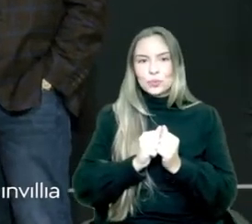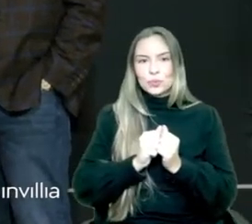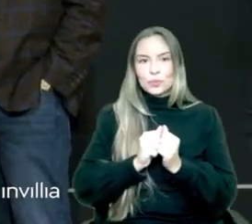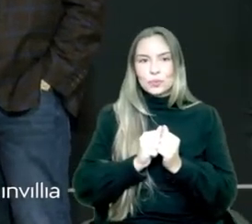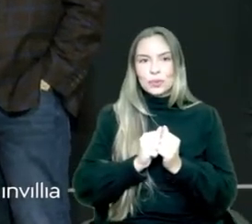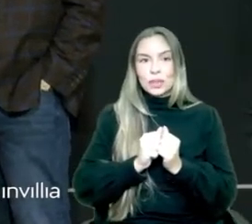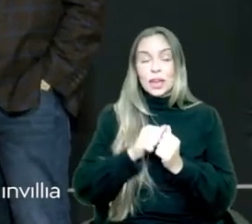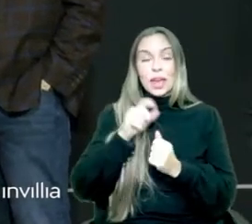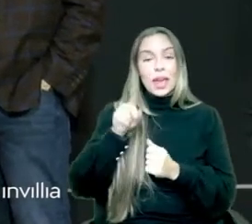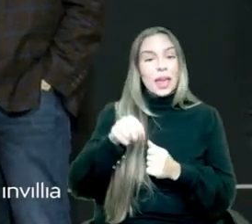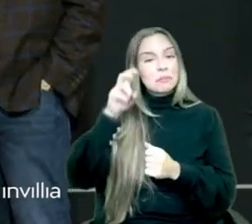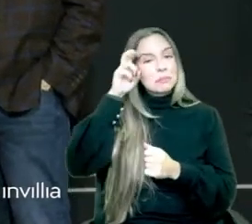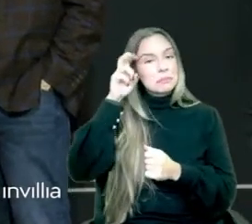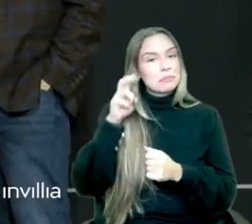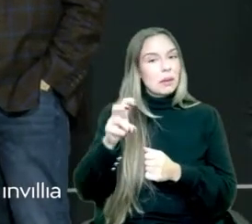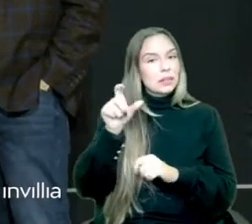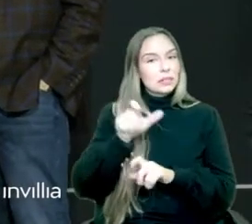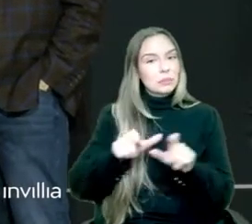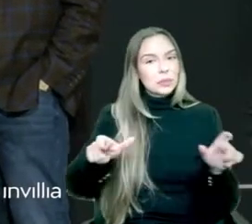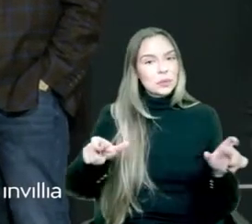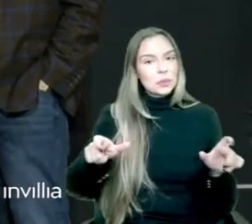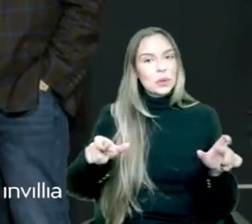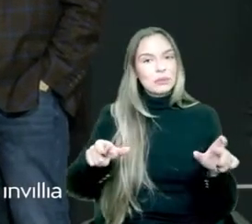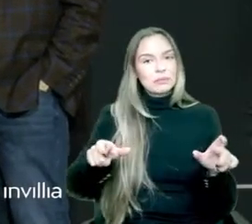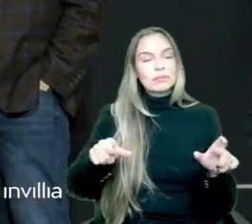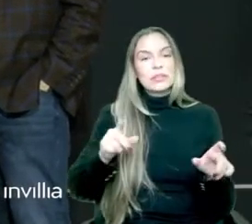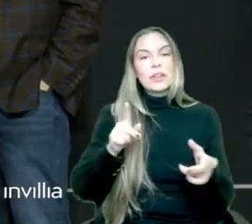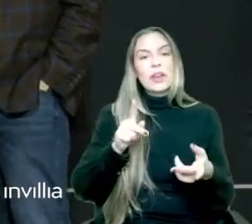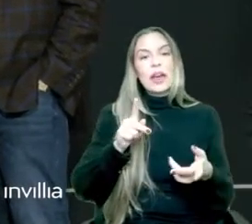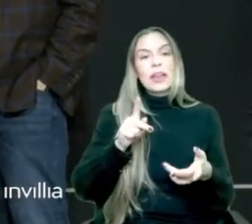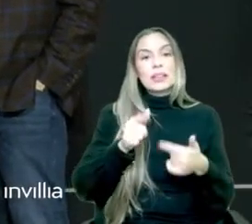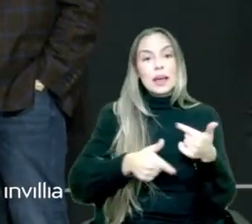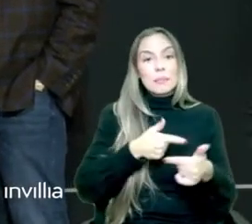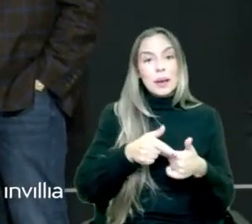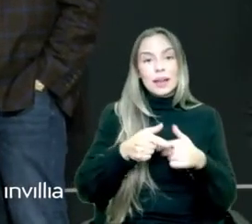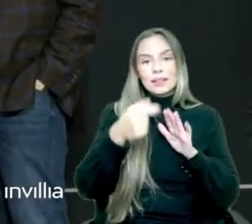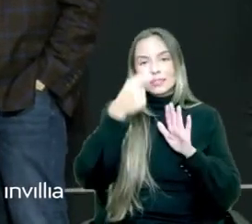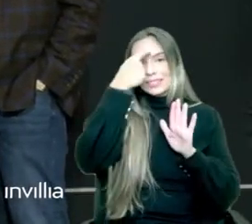people who work on AI foundation models